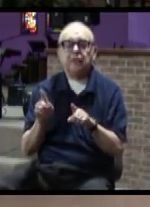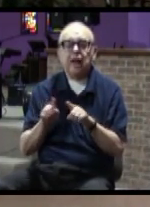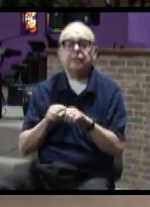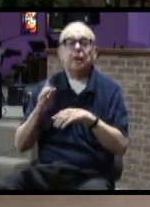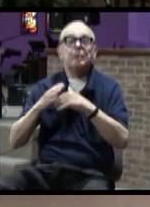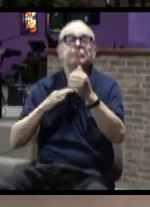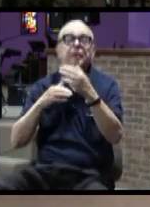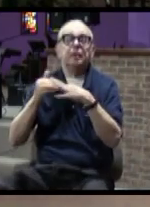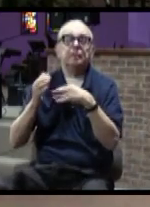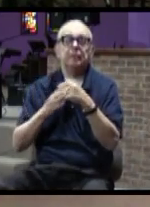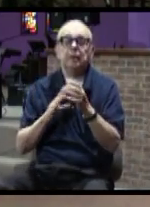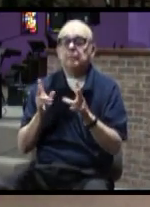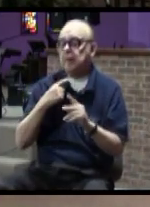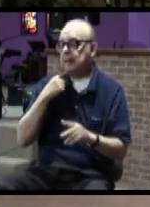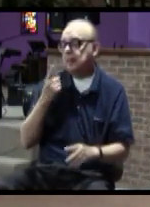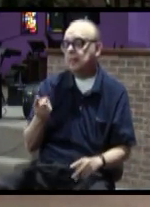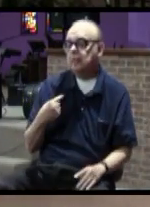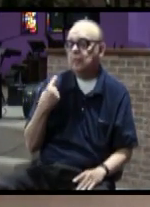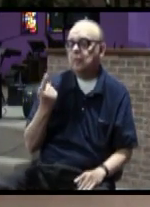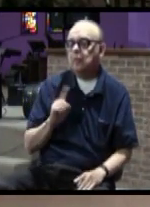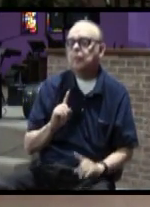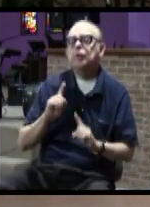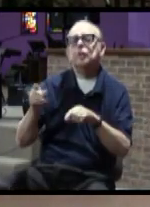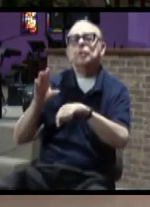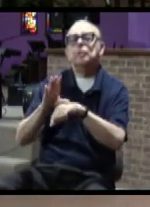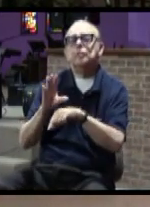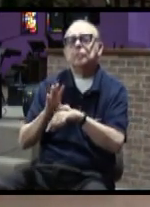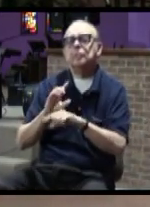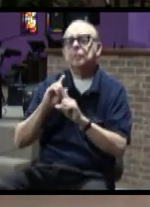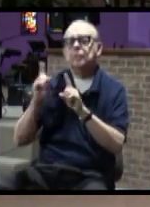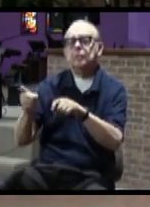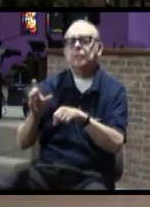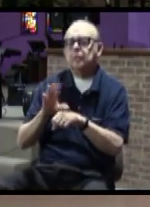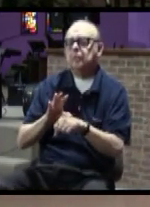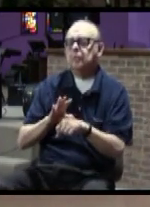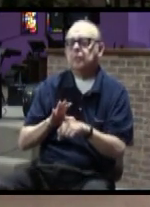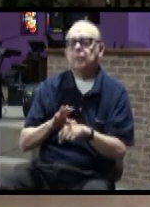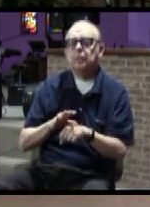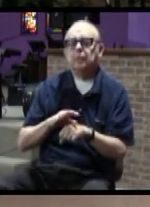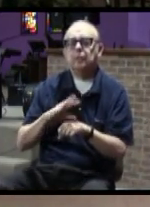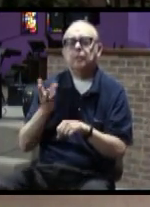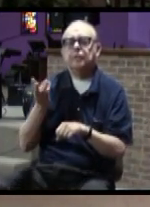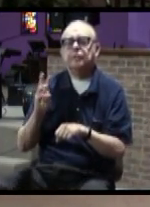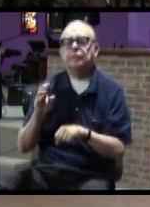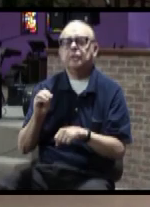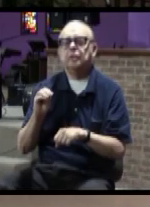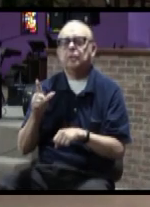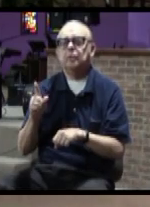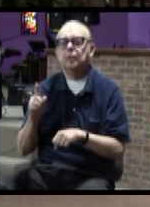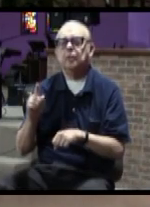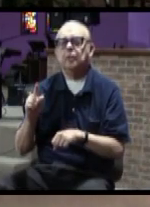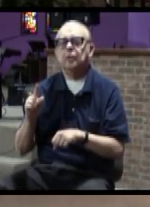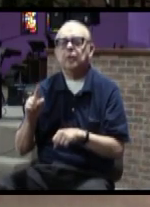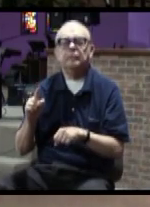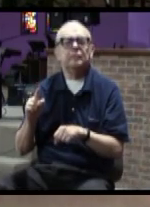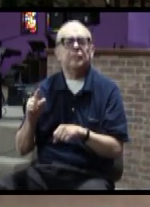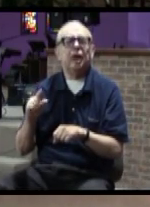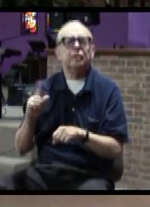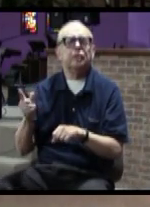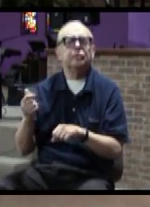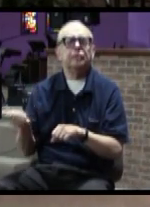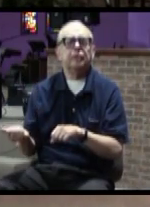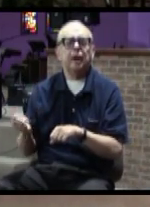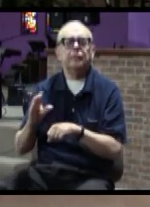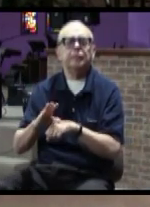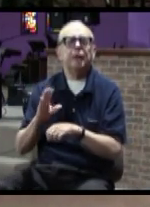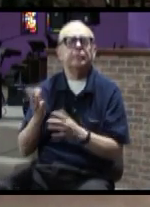building. They'll say, well, where do you go to church? Well, I go to church over there on 1601 Jackson Lane. It's called Calvary